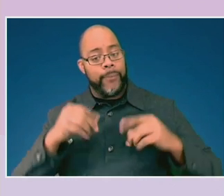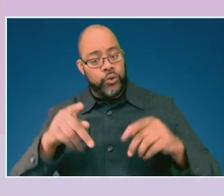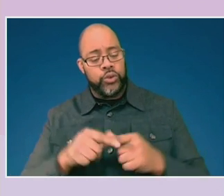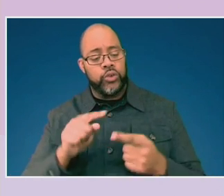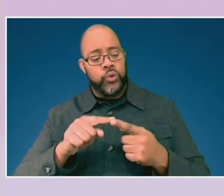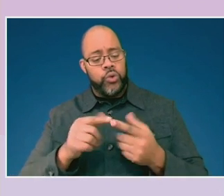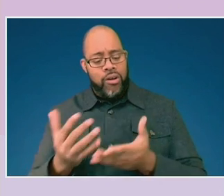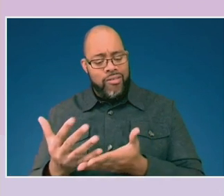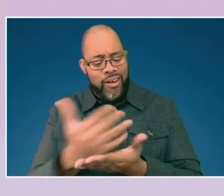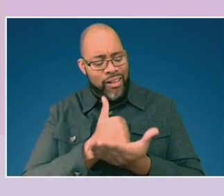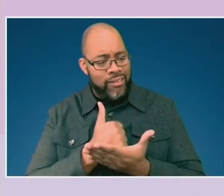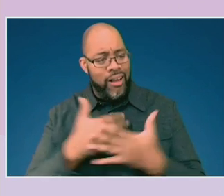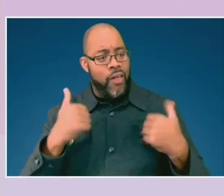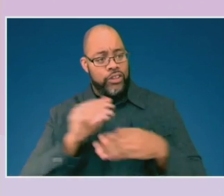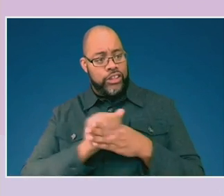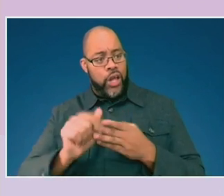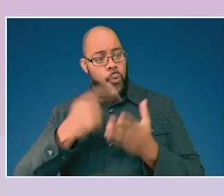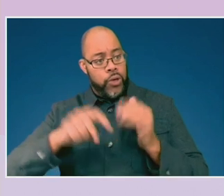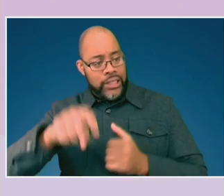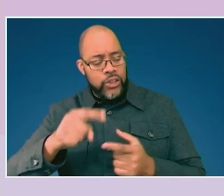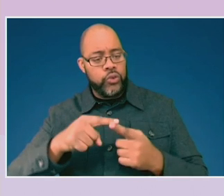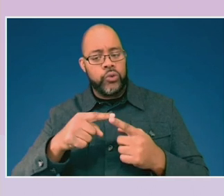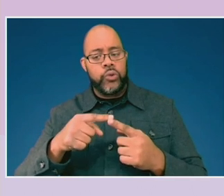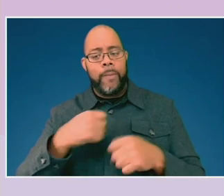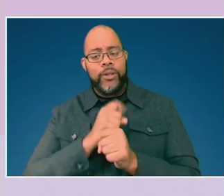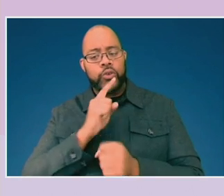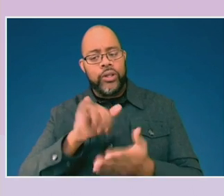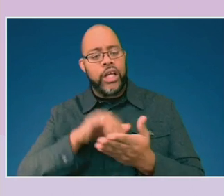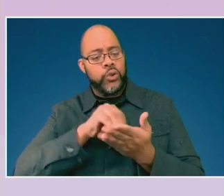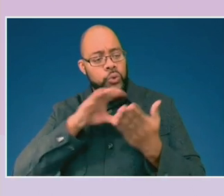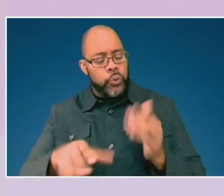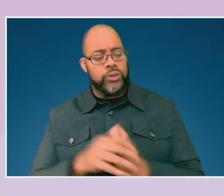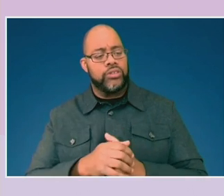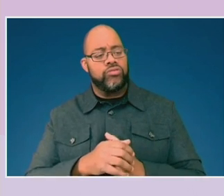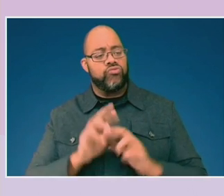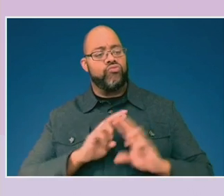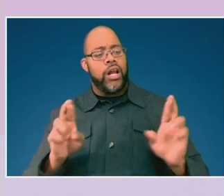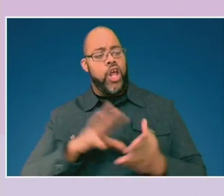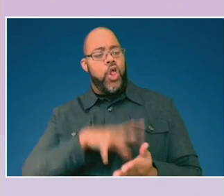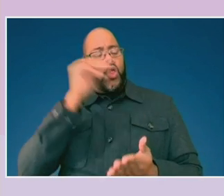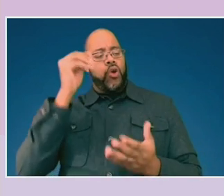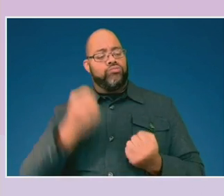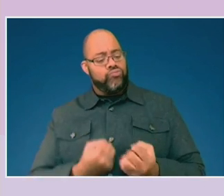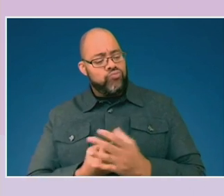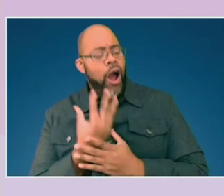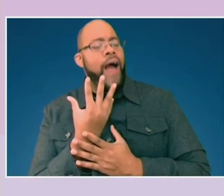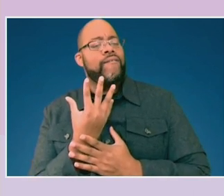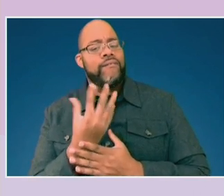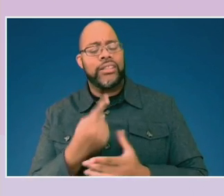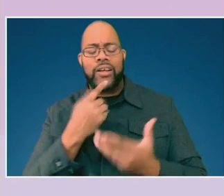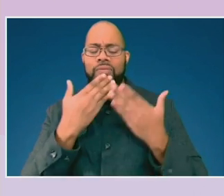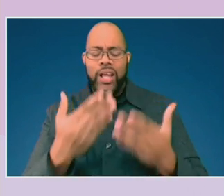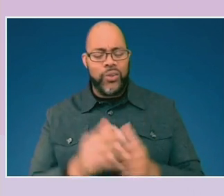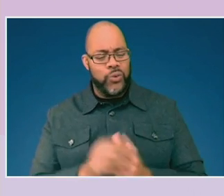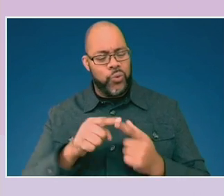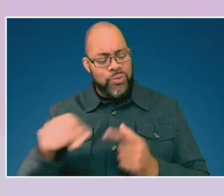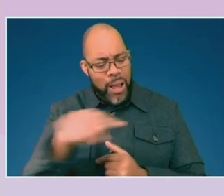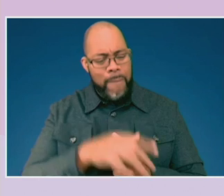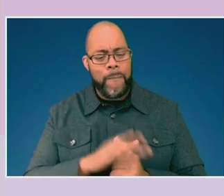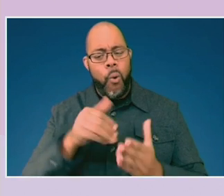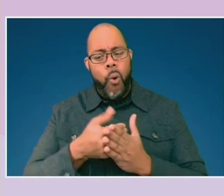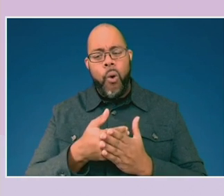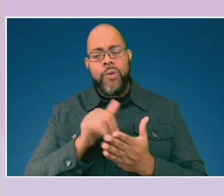the health dollars they need to make sure their students are ready to learn and thrive. I say thank you to them, to all those who